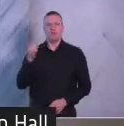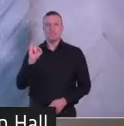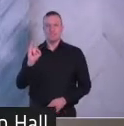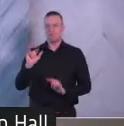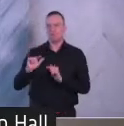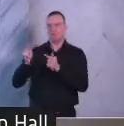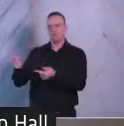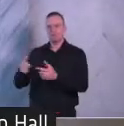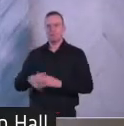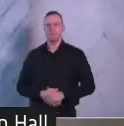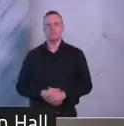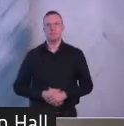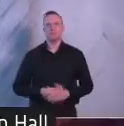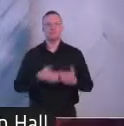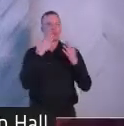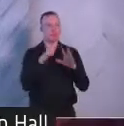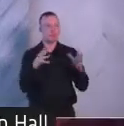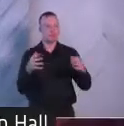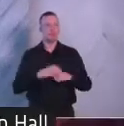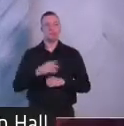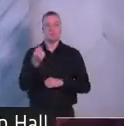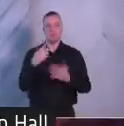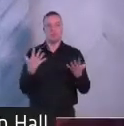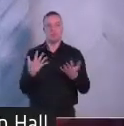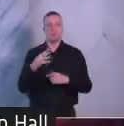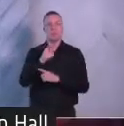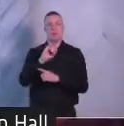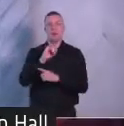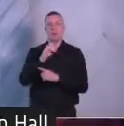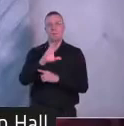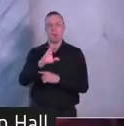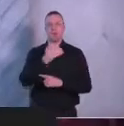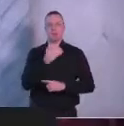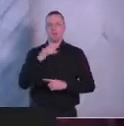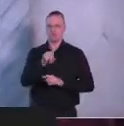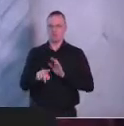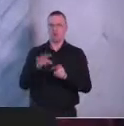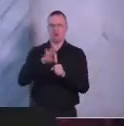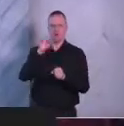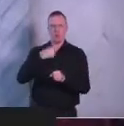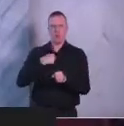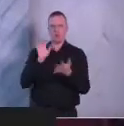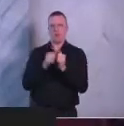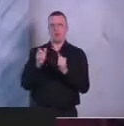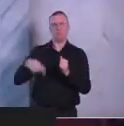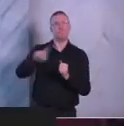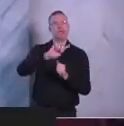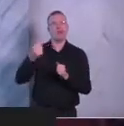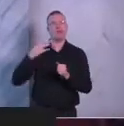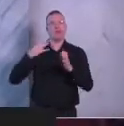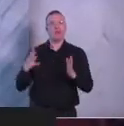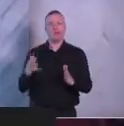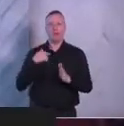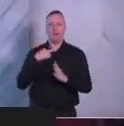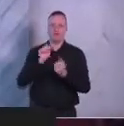next. Thank you kindly. So the question is, why should the BIPOC members vote for me over these other candidates? And how would I address specific needs